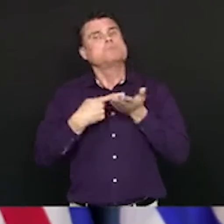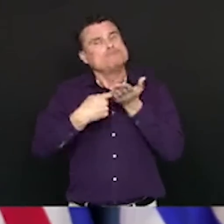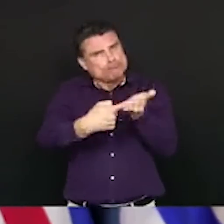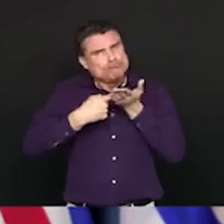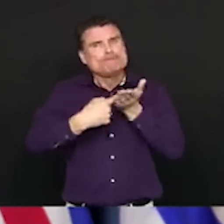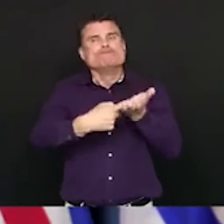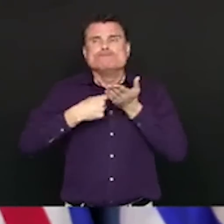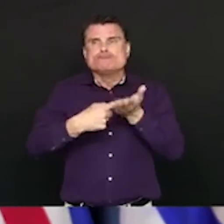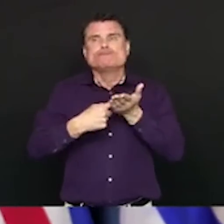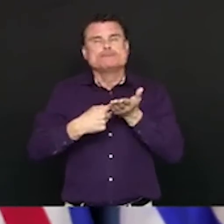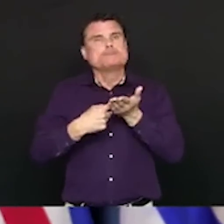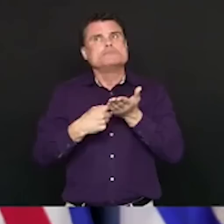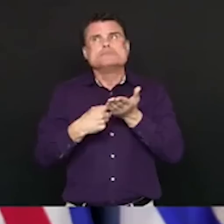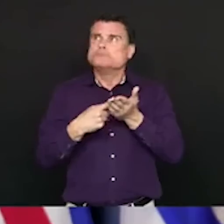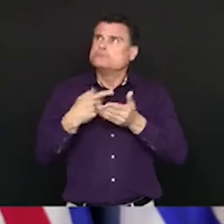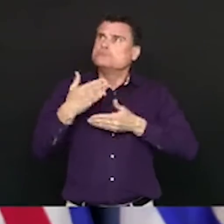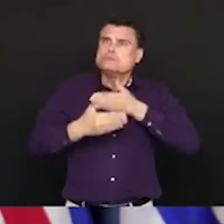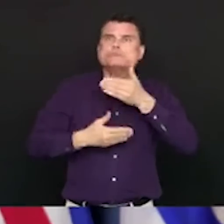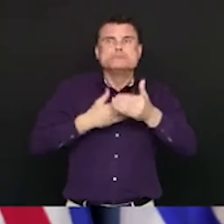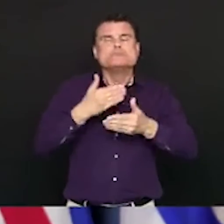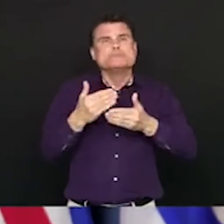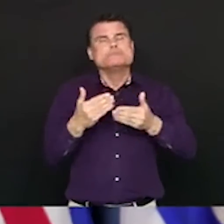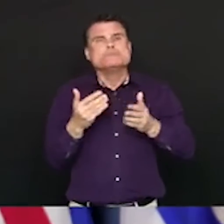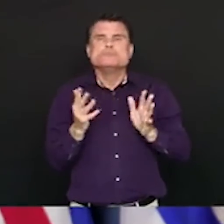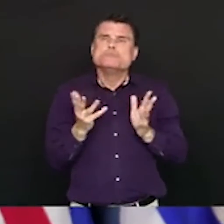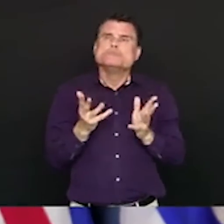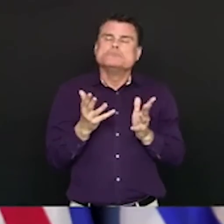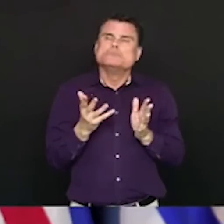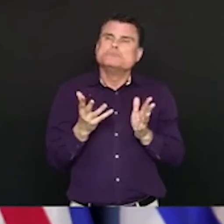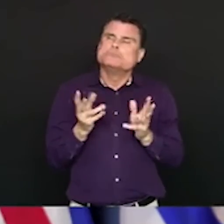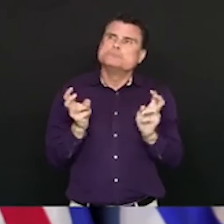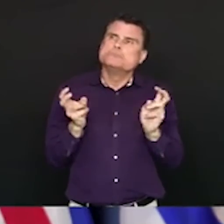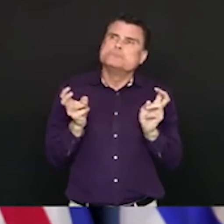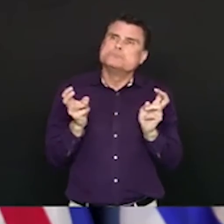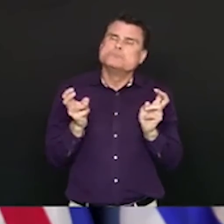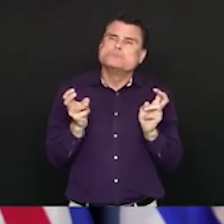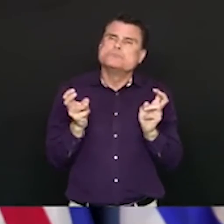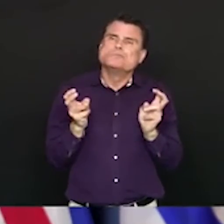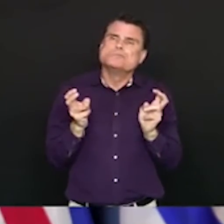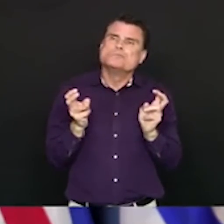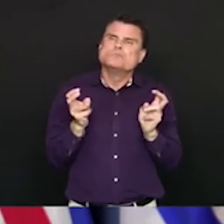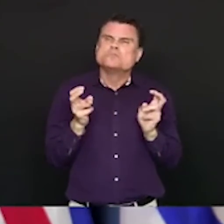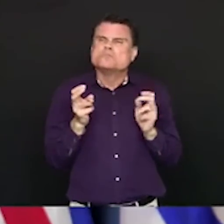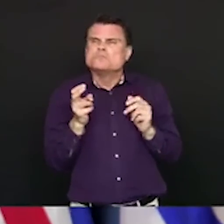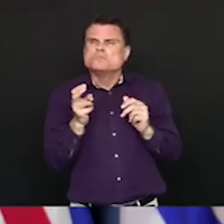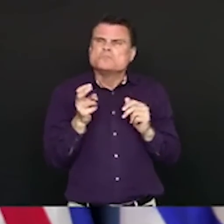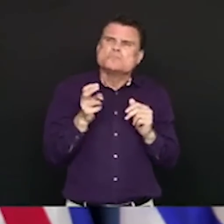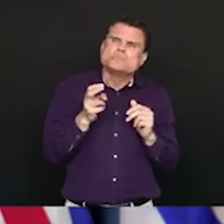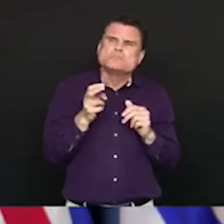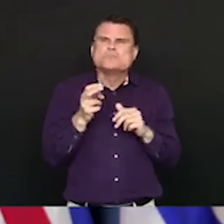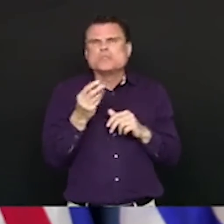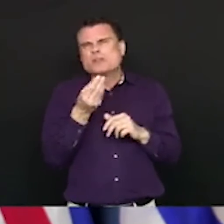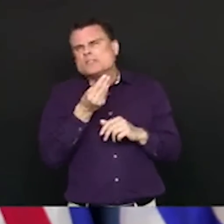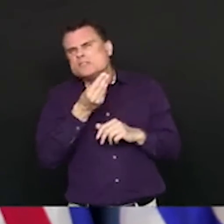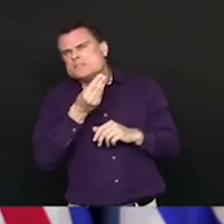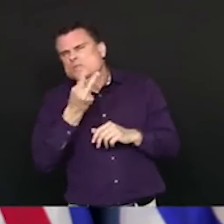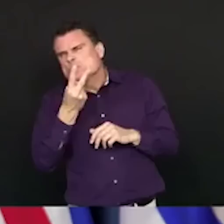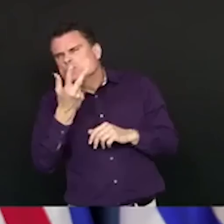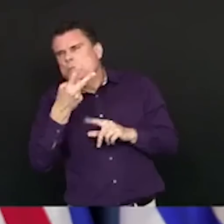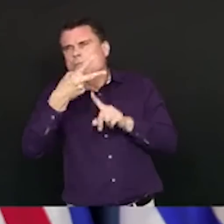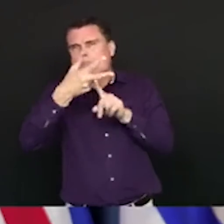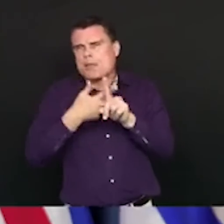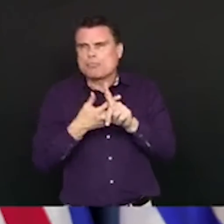Governor Inslee for some time, but I know that we were of the same mind on how we needed to approach this, particularly on the border